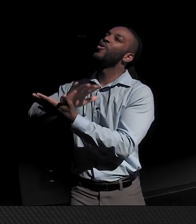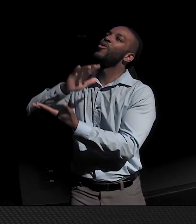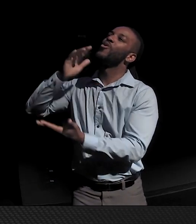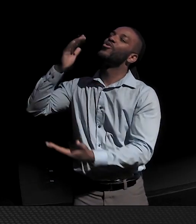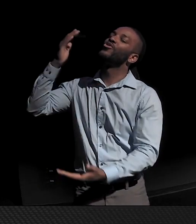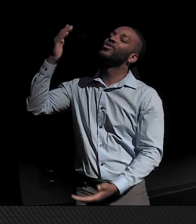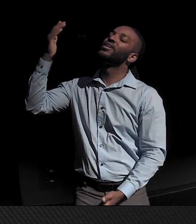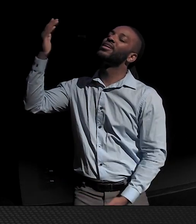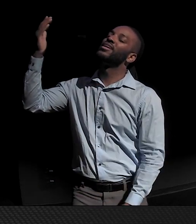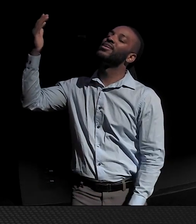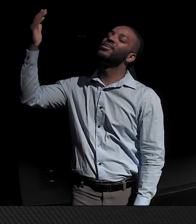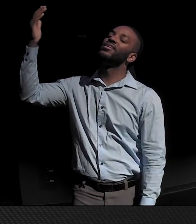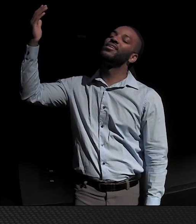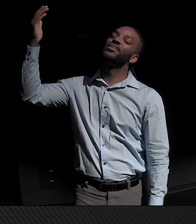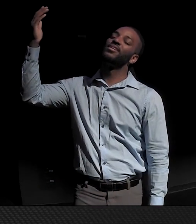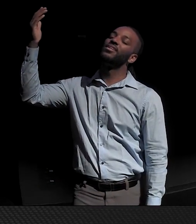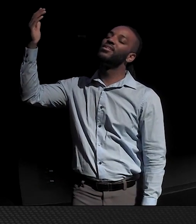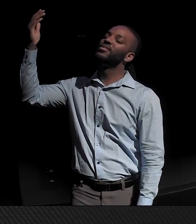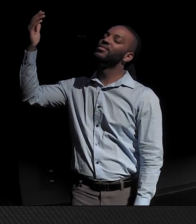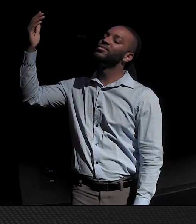the glory.